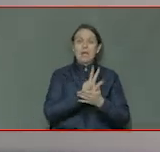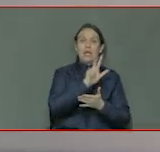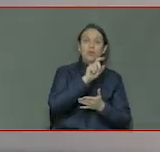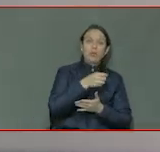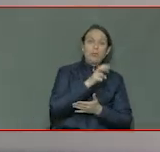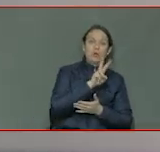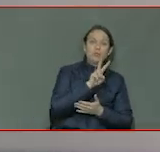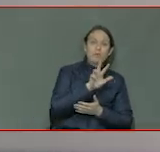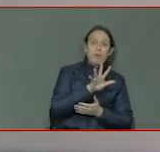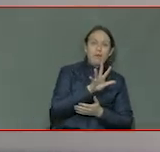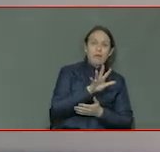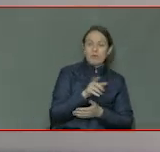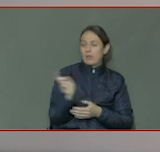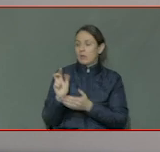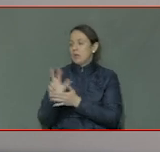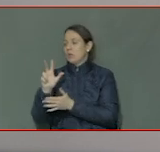18,225 and the other one